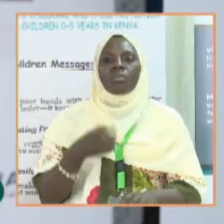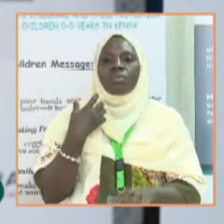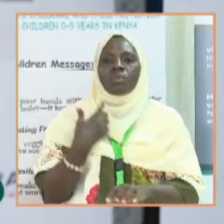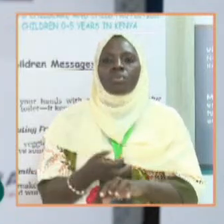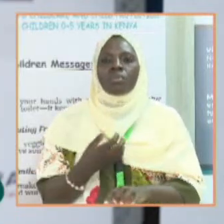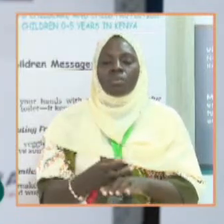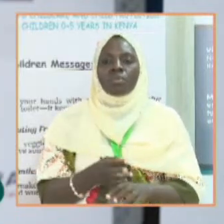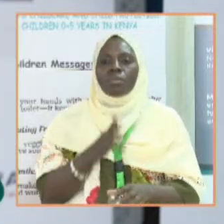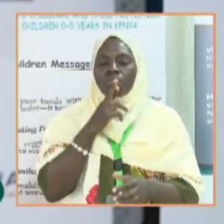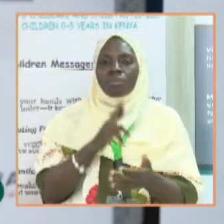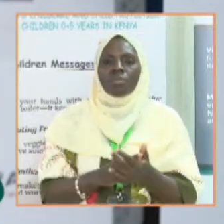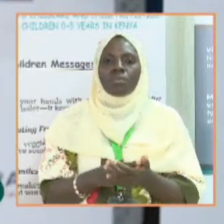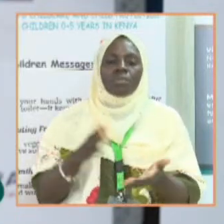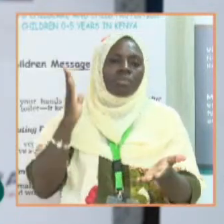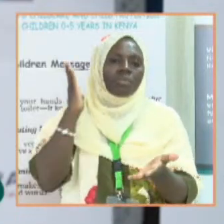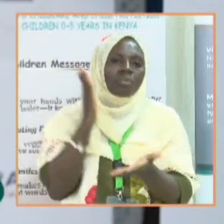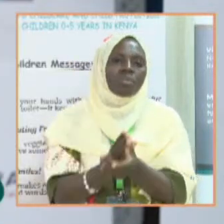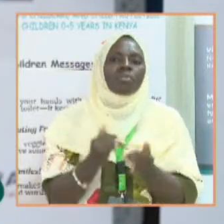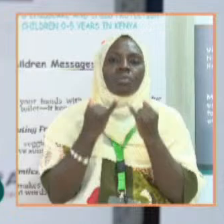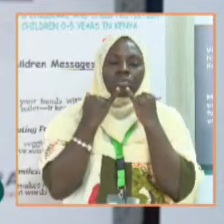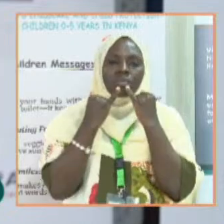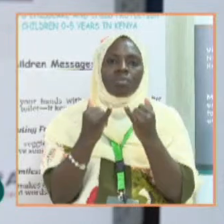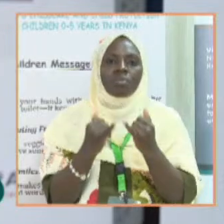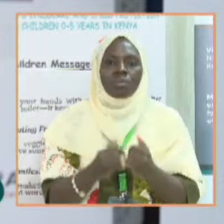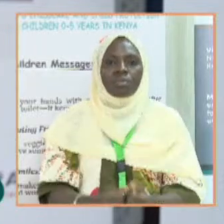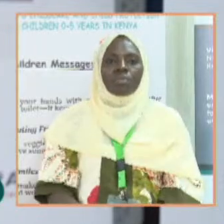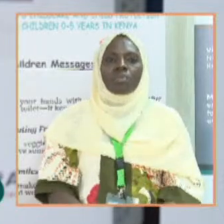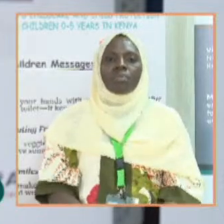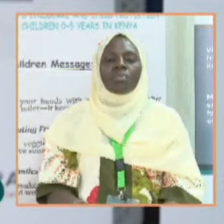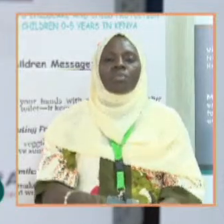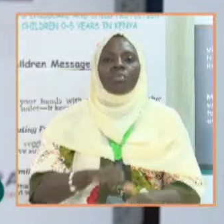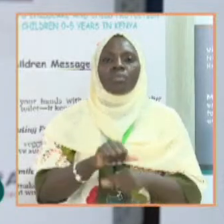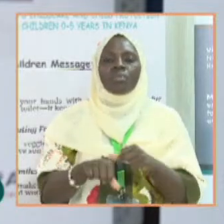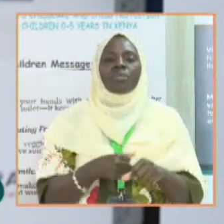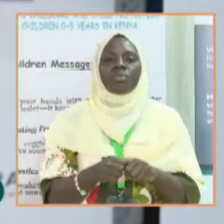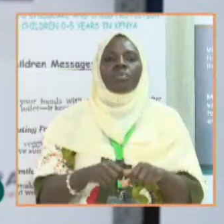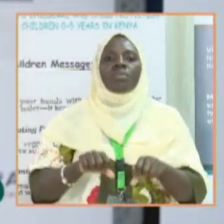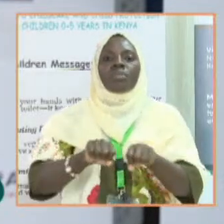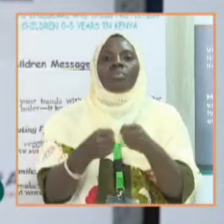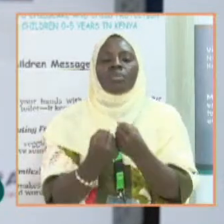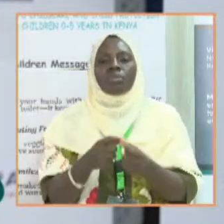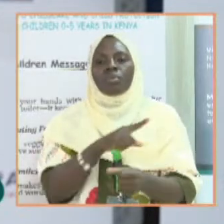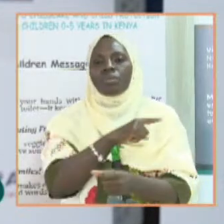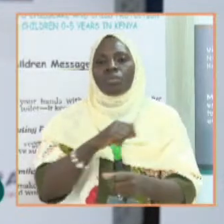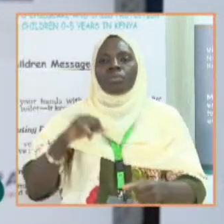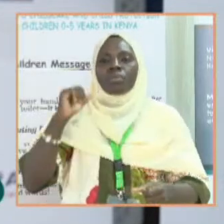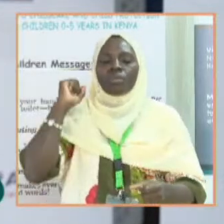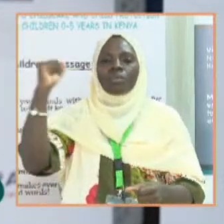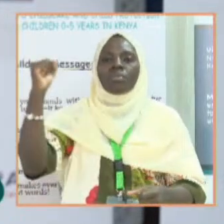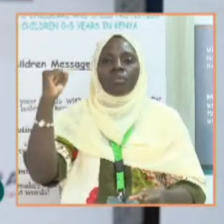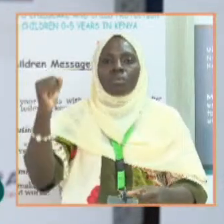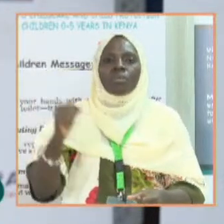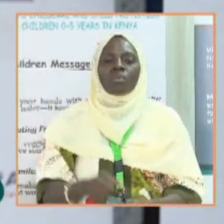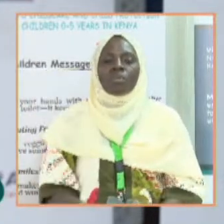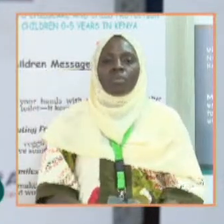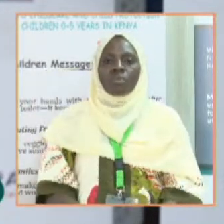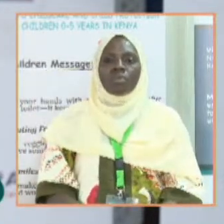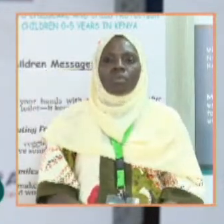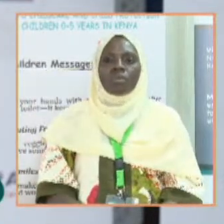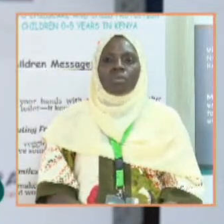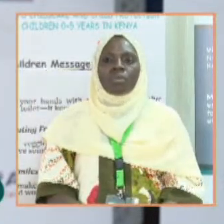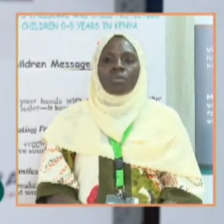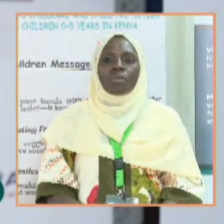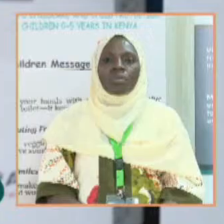need. I also have influence of political, socio-economic factors that then influence usage. At political level, we had